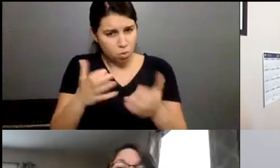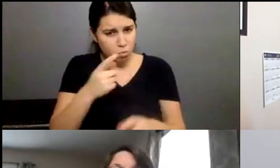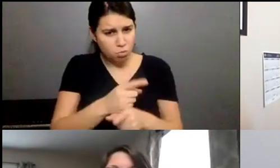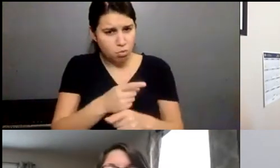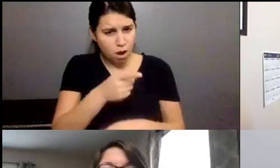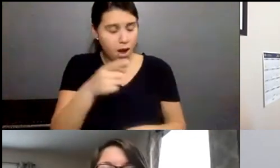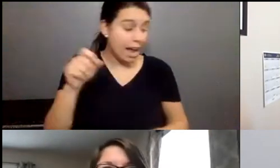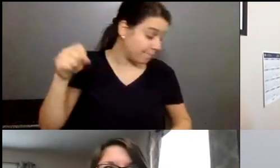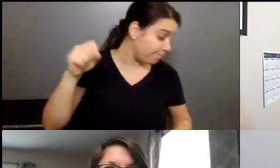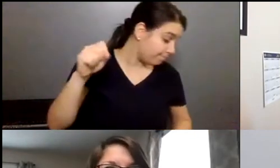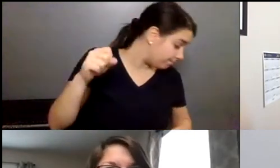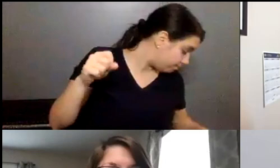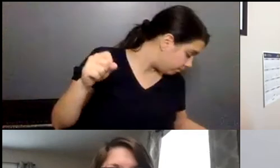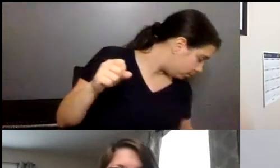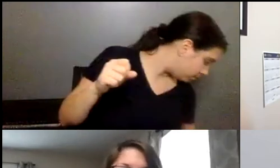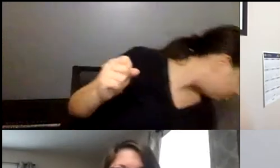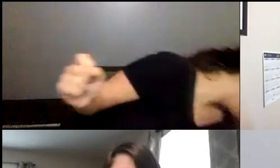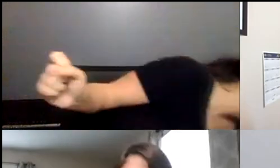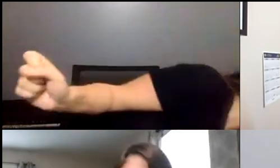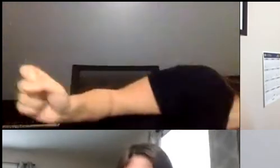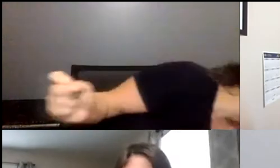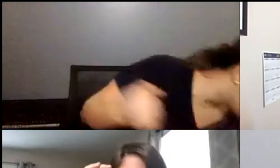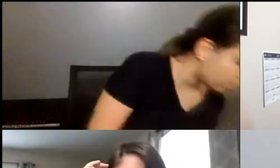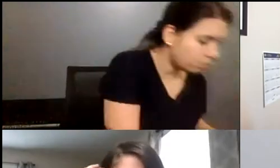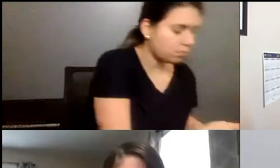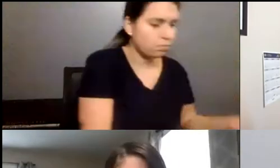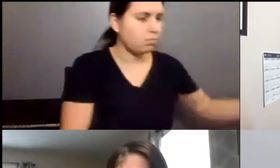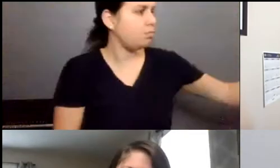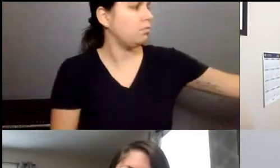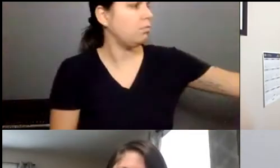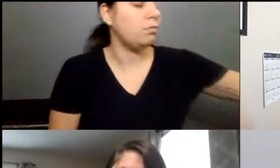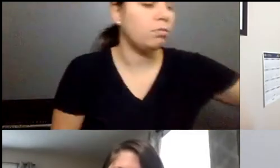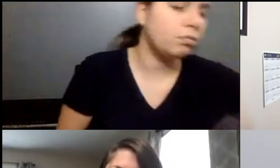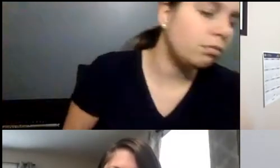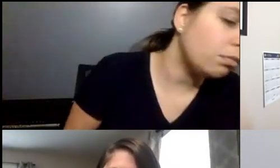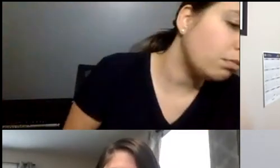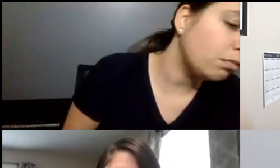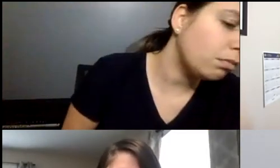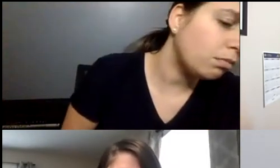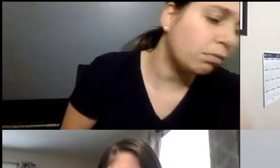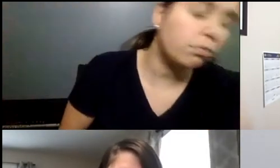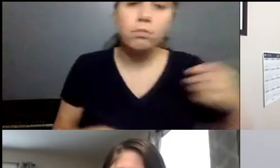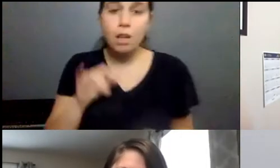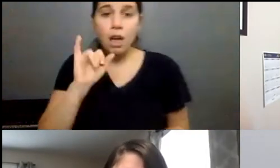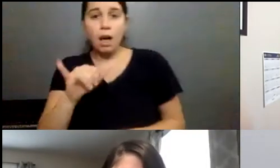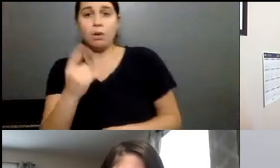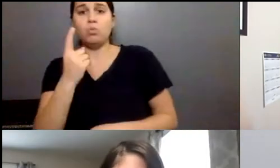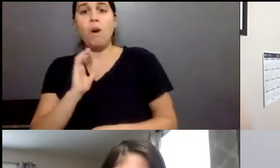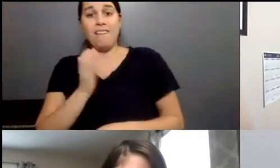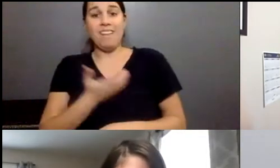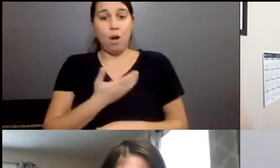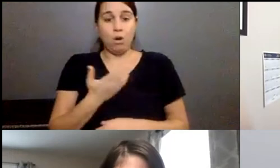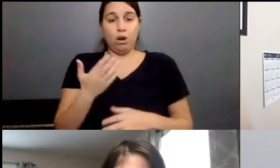So yeah, so we that was one of kind of our integrated projects is I was able to